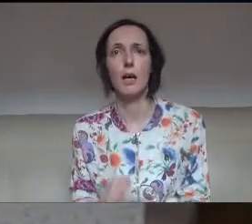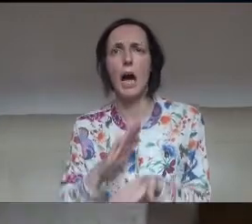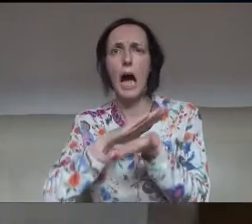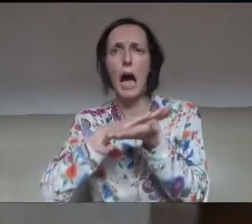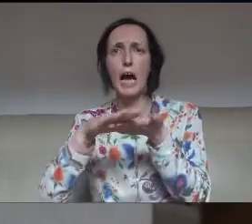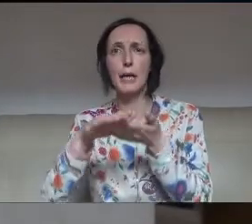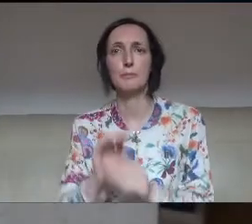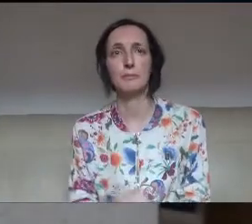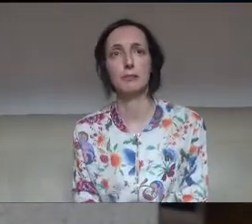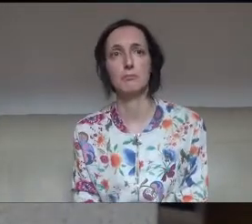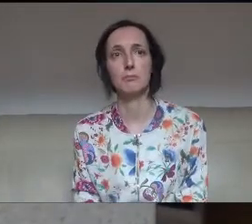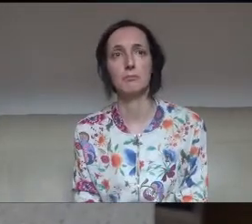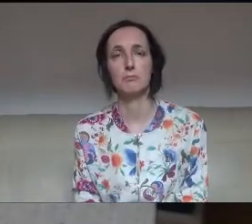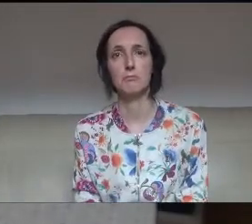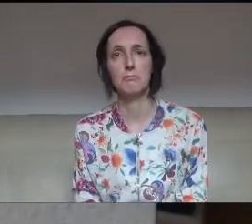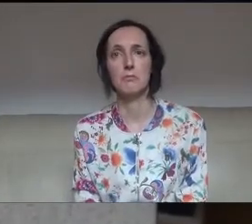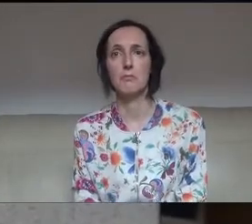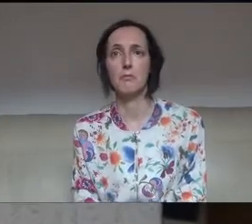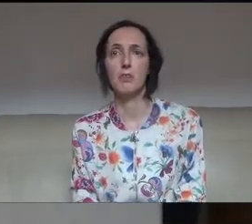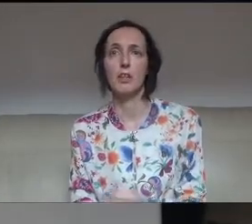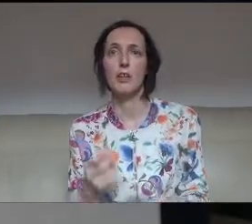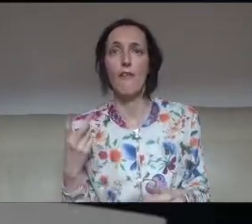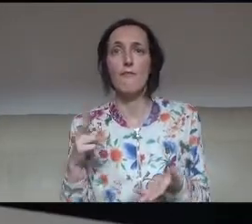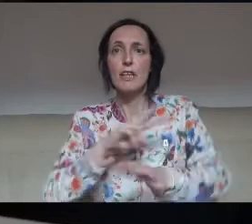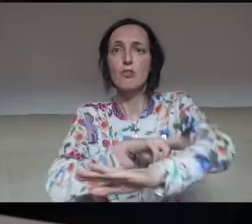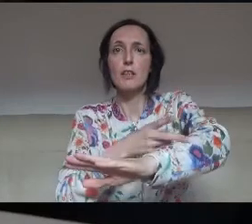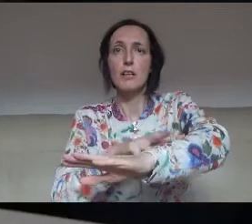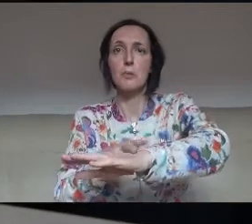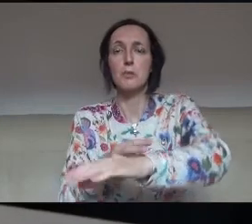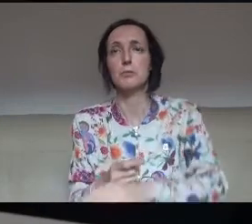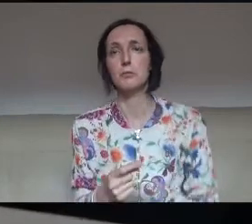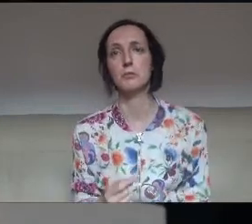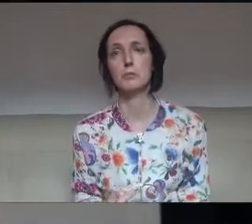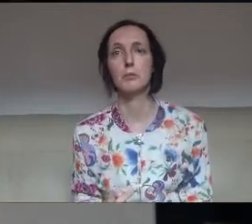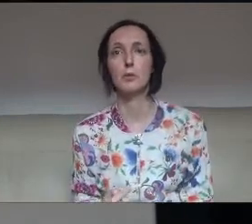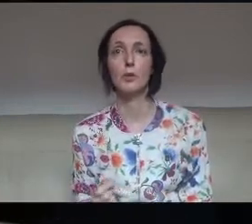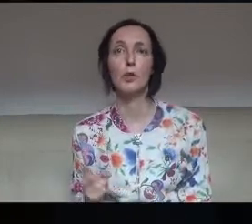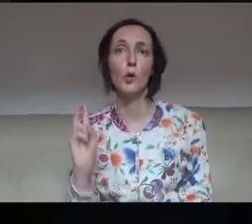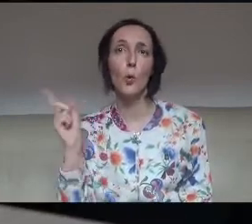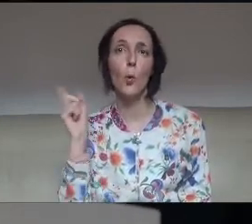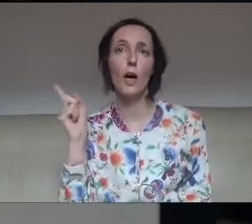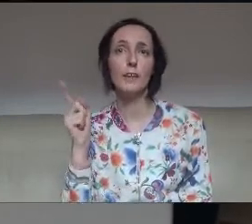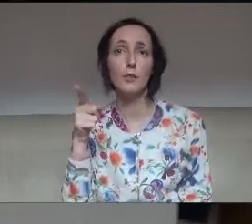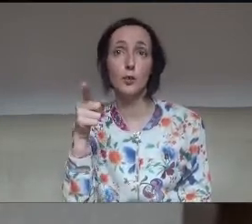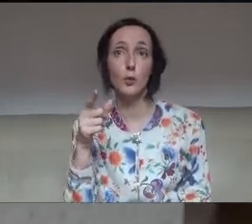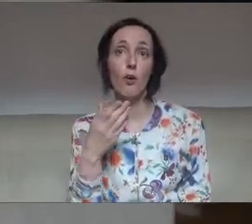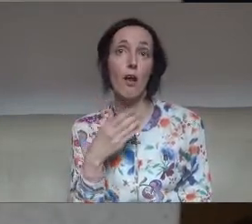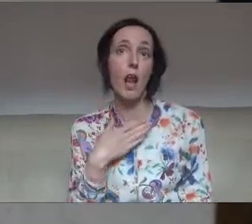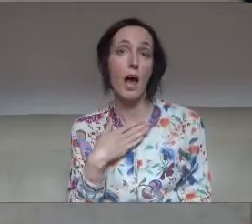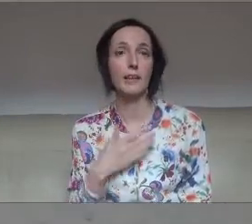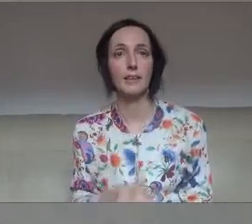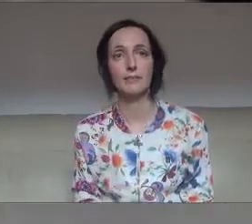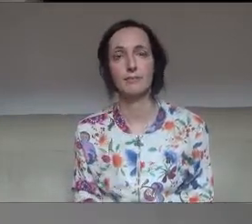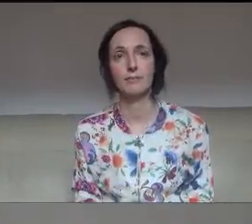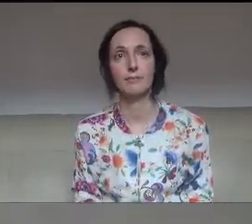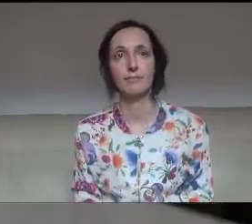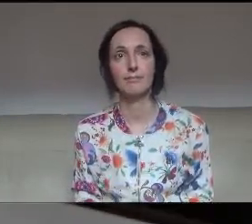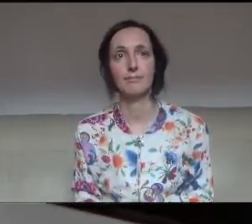meat, vegetables, what basically what you prefer. There is no rules.